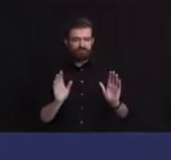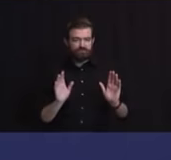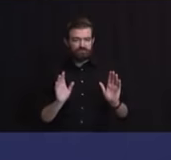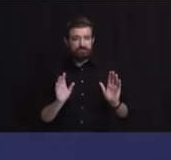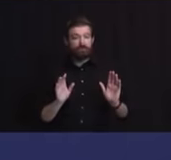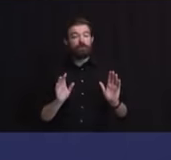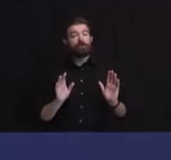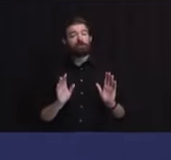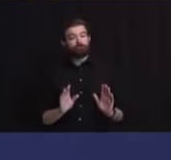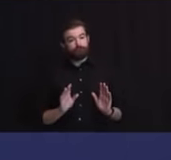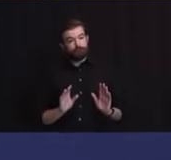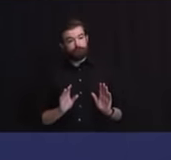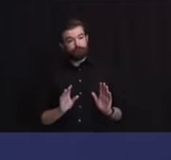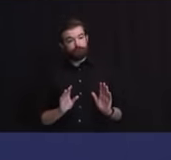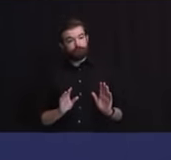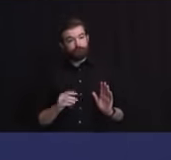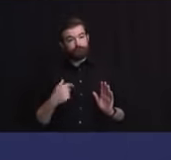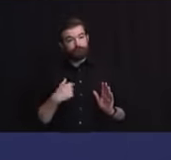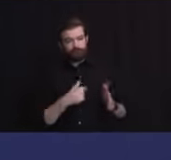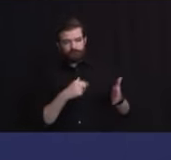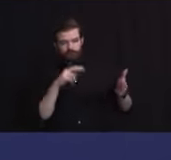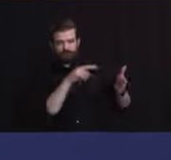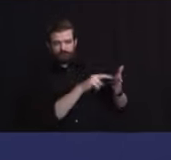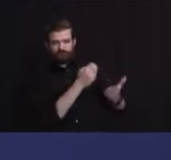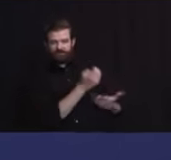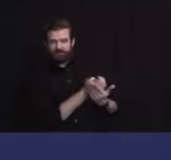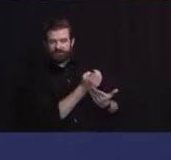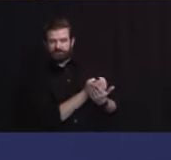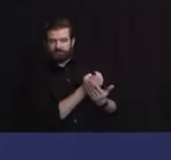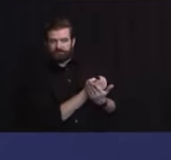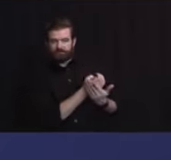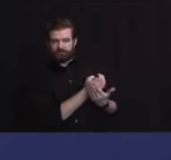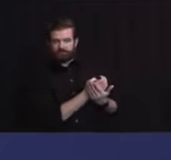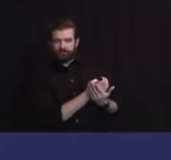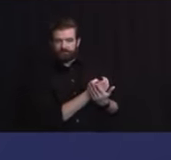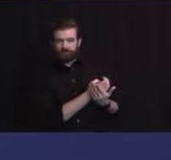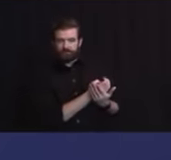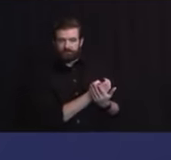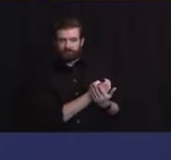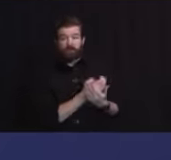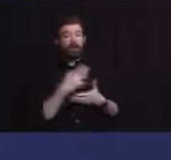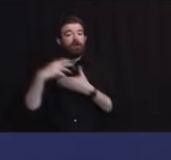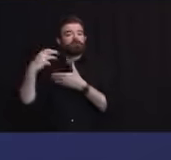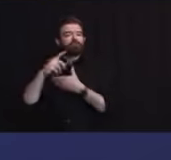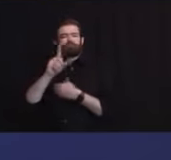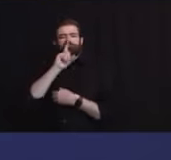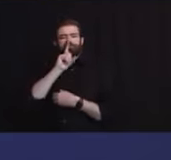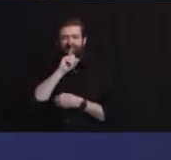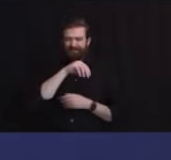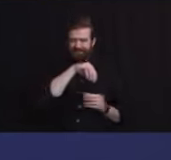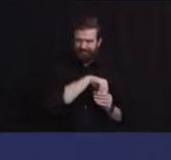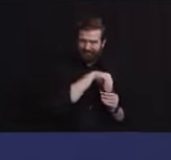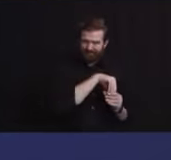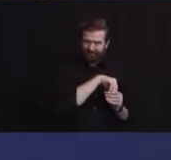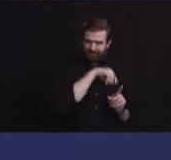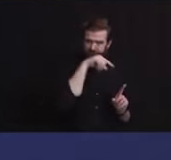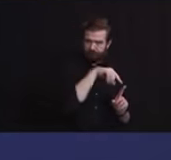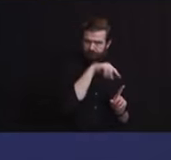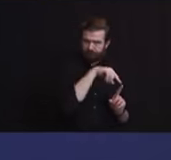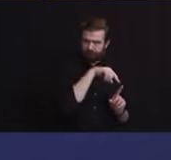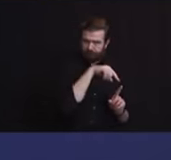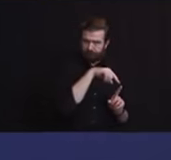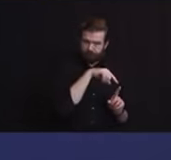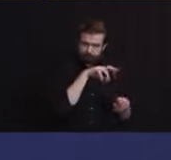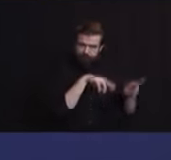the evidence was unequivocal on the inside. I'll talk about the inside now. That the two steps that we could